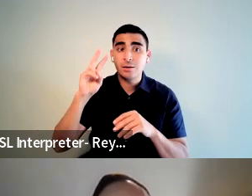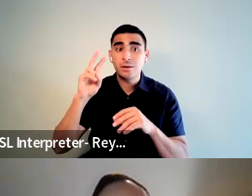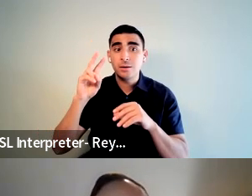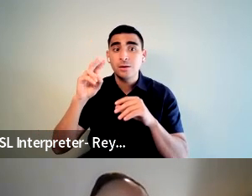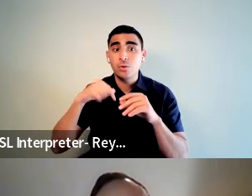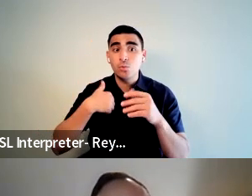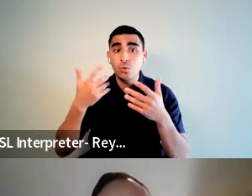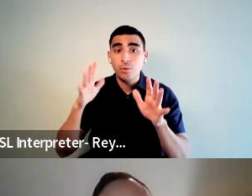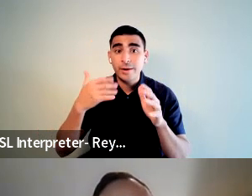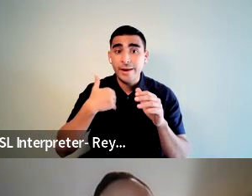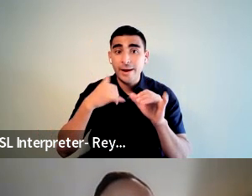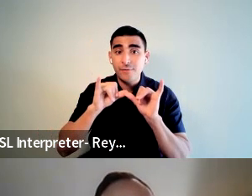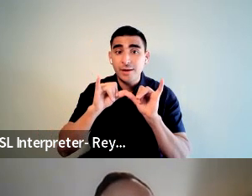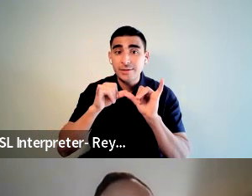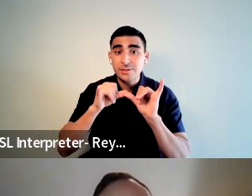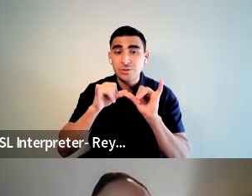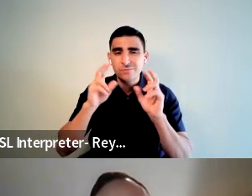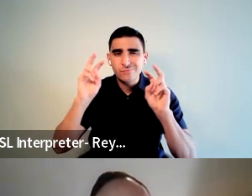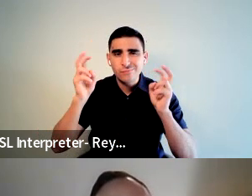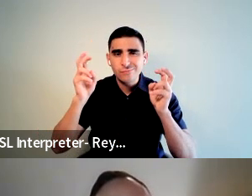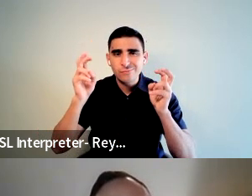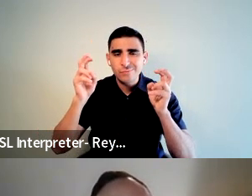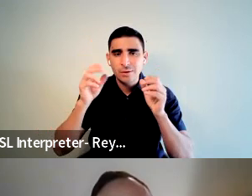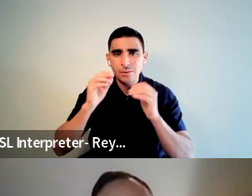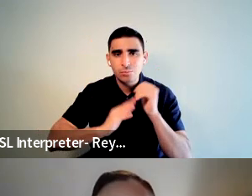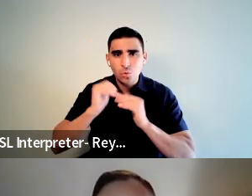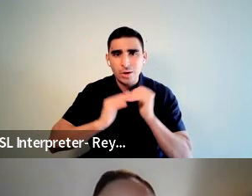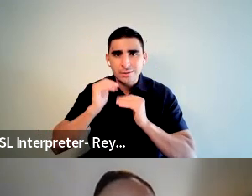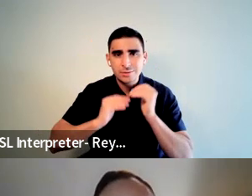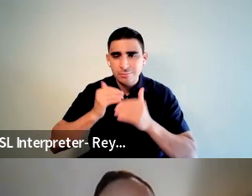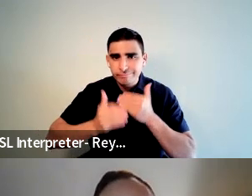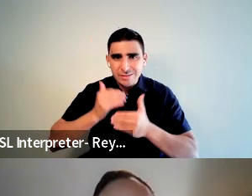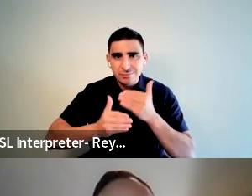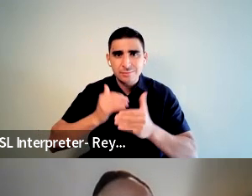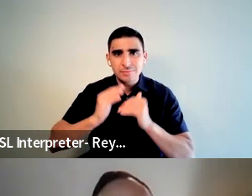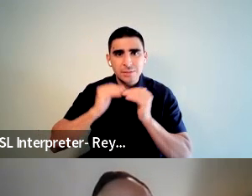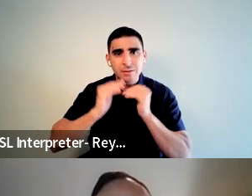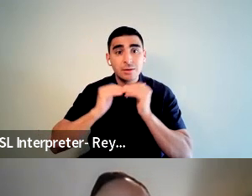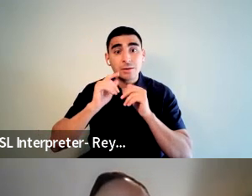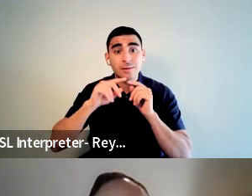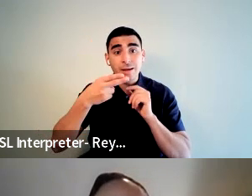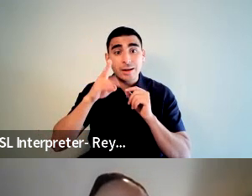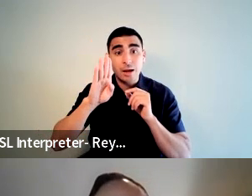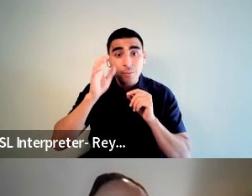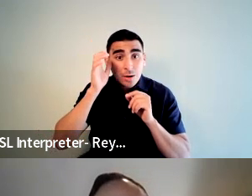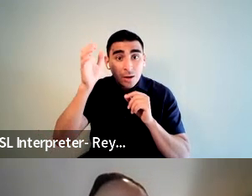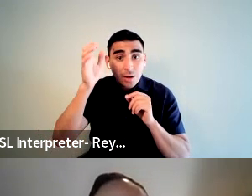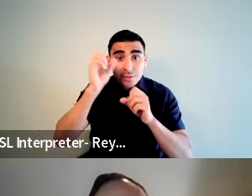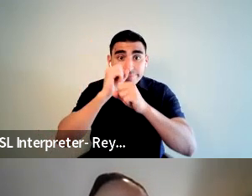engineers, if you will, building the rocket ship. And when the hub concept is fully realized,